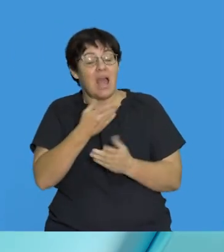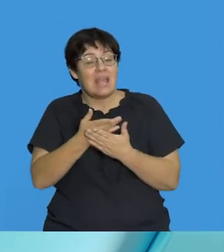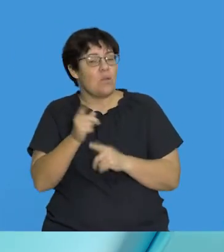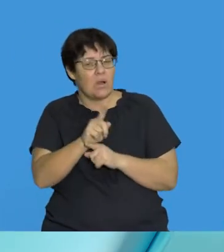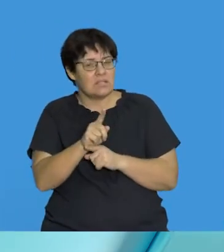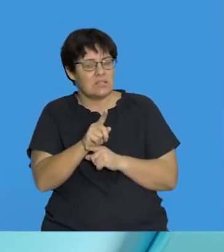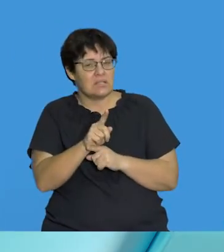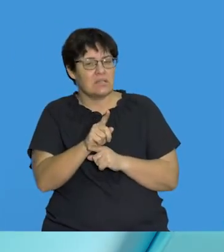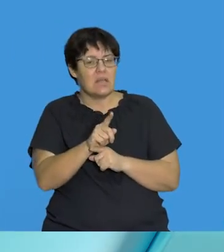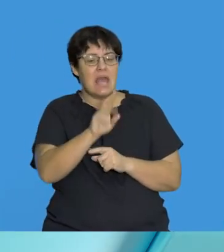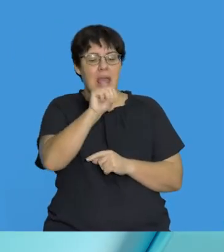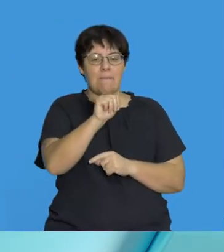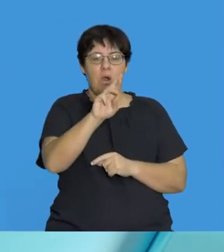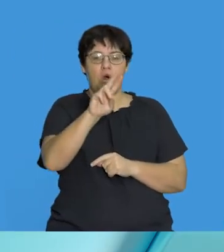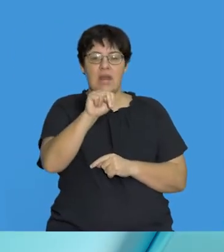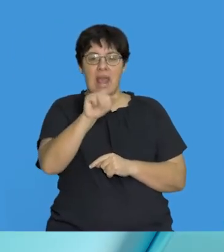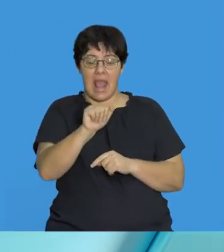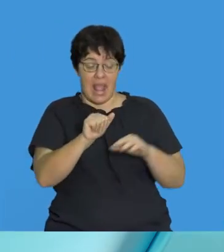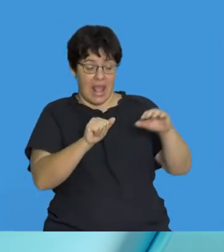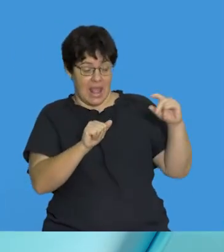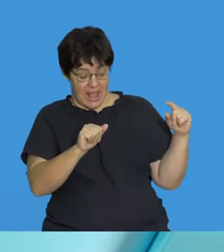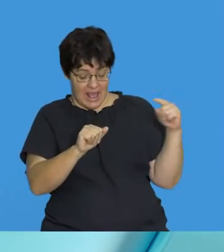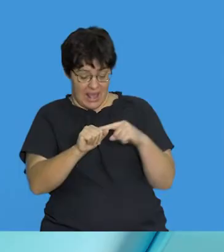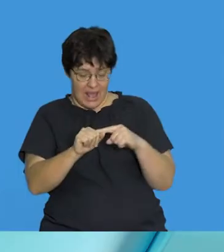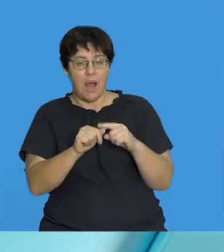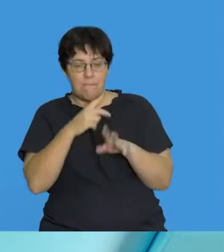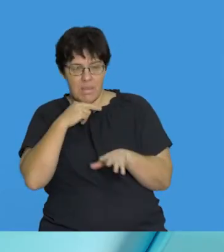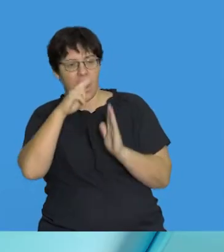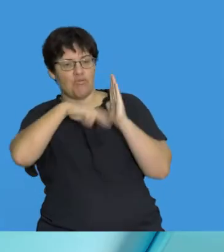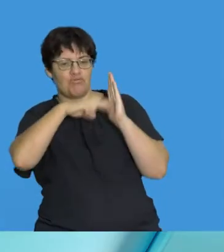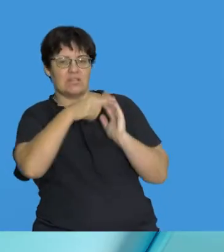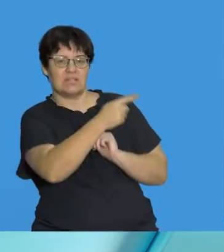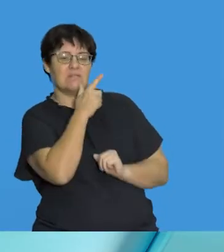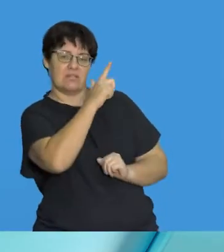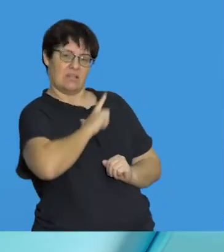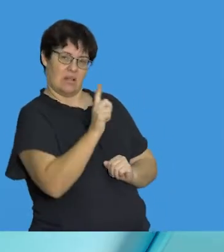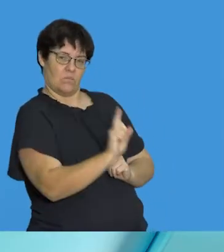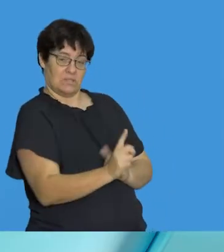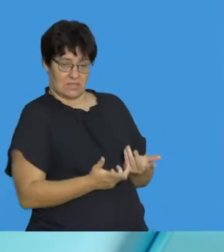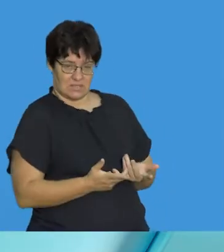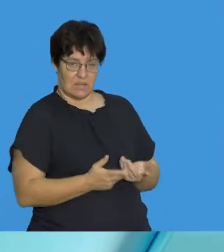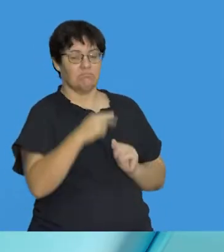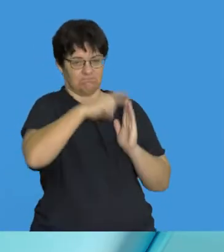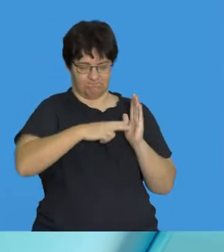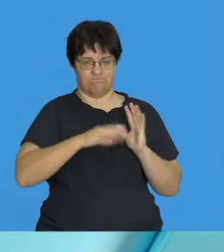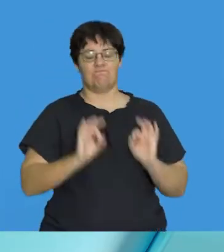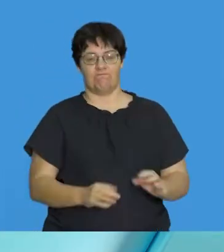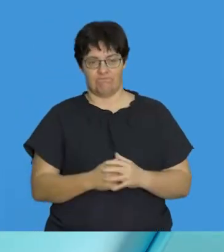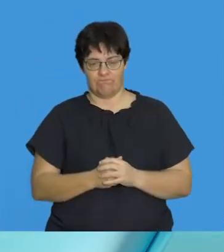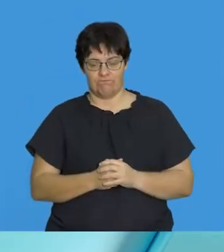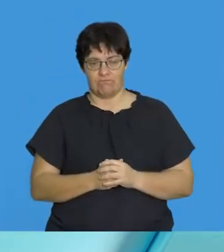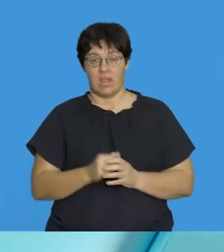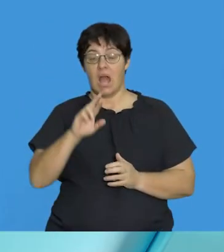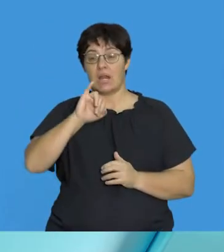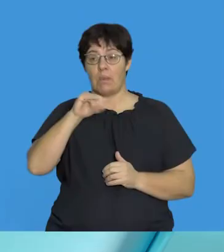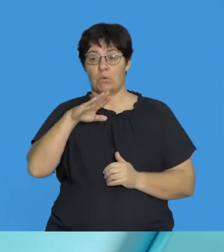to read the mRNA. So the ribosomal RNA is where the proteins are made. But the ribosome